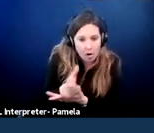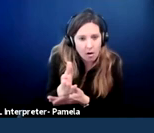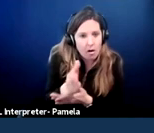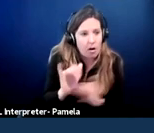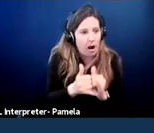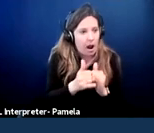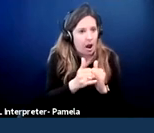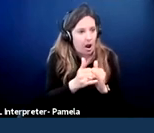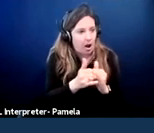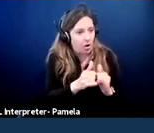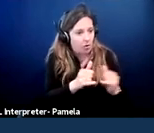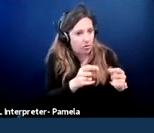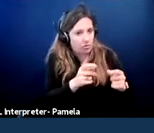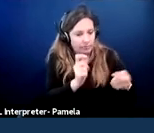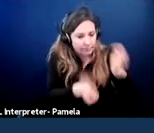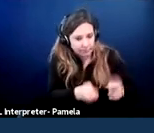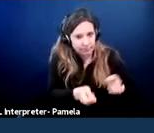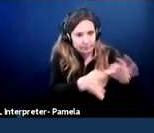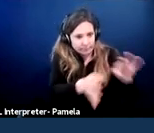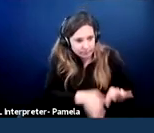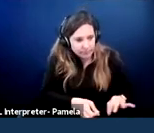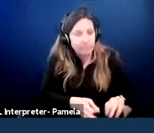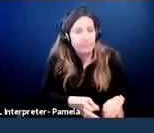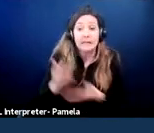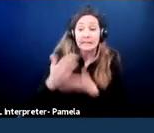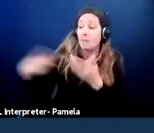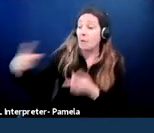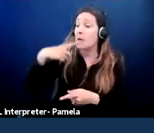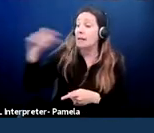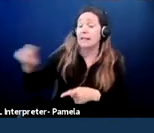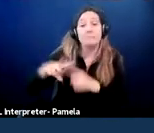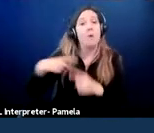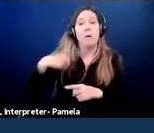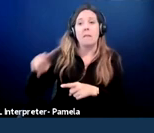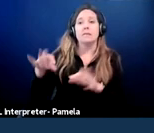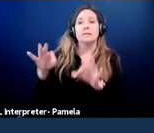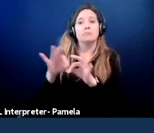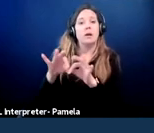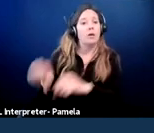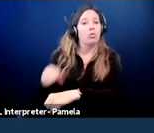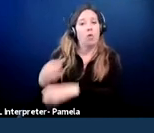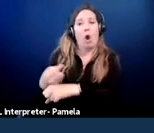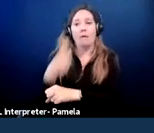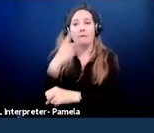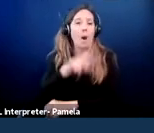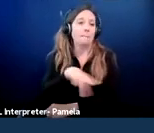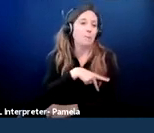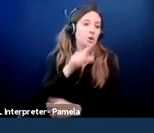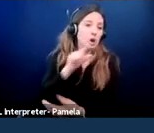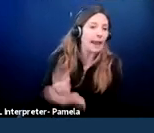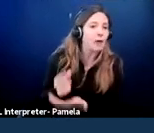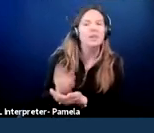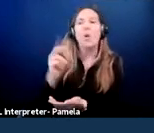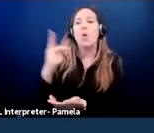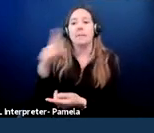security. So they may turn around and say, yeah, we'll do grants financing, but we need to lock you in for maybe personal guarantees or other things to